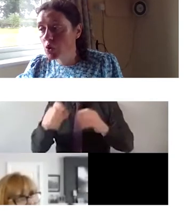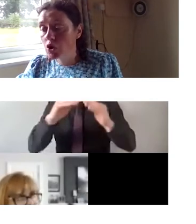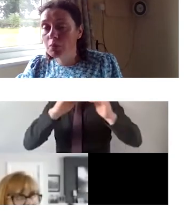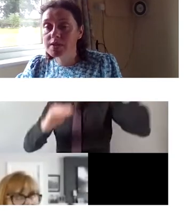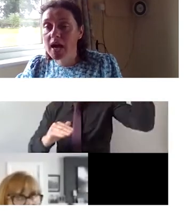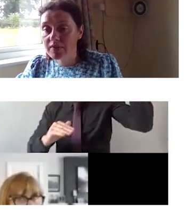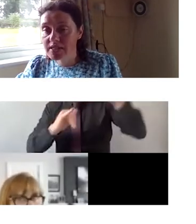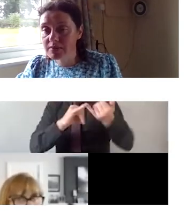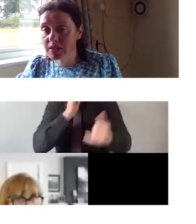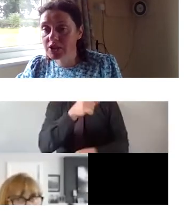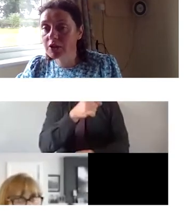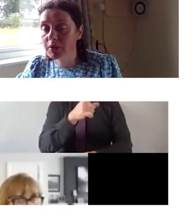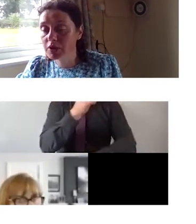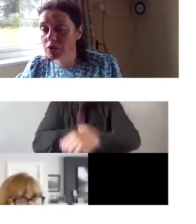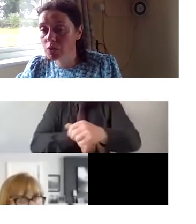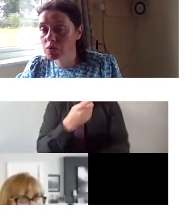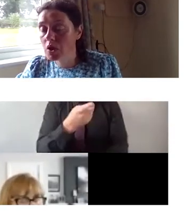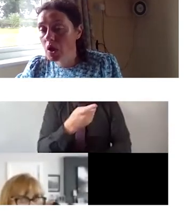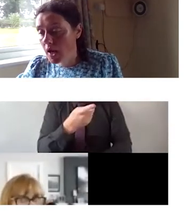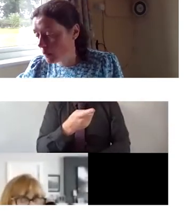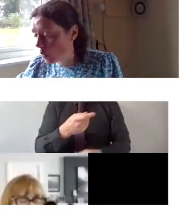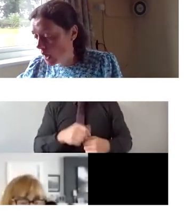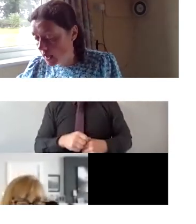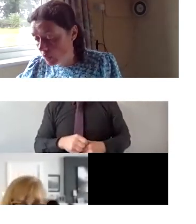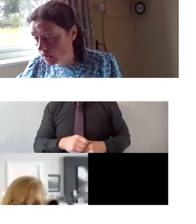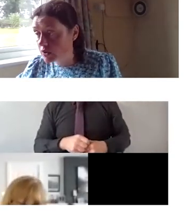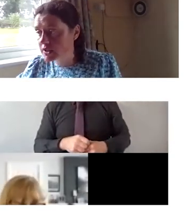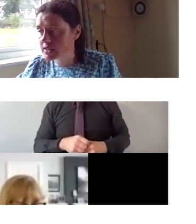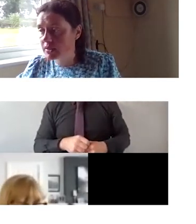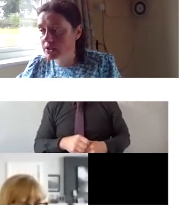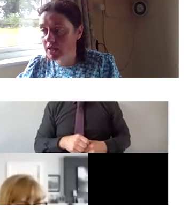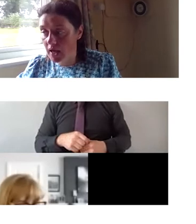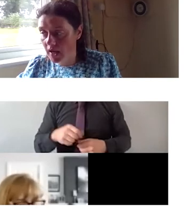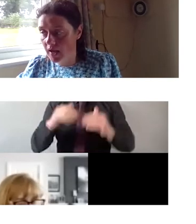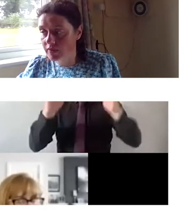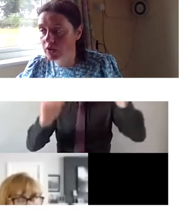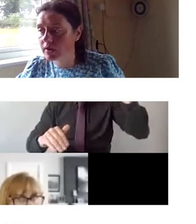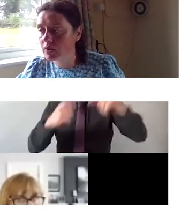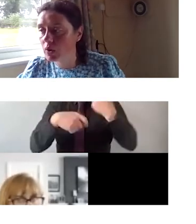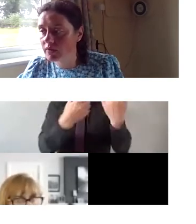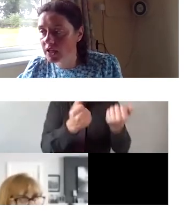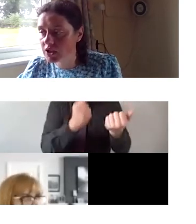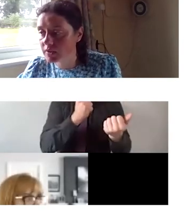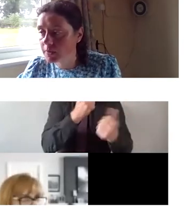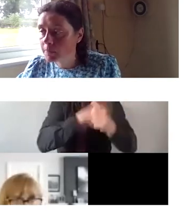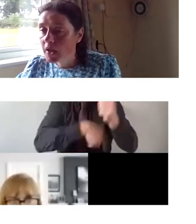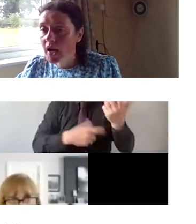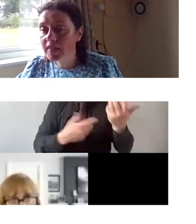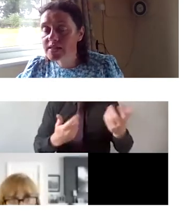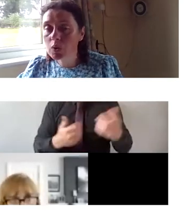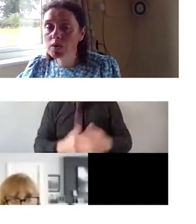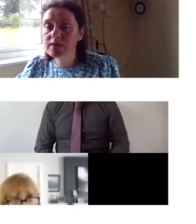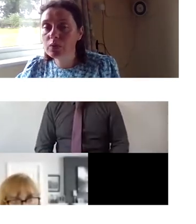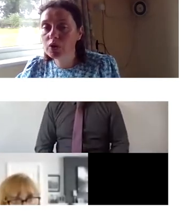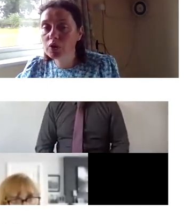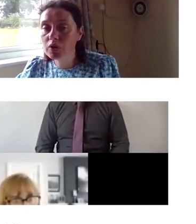much lower numbers have a disability compared to those without a disability have a third level qualification. And